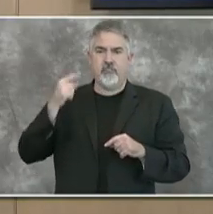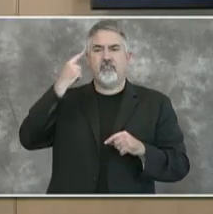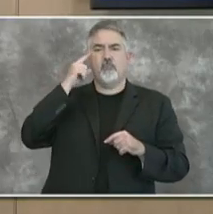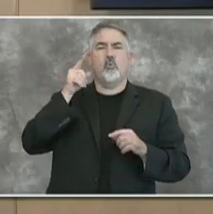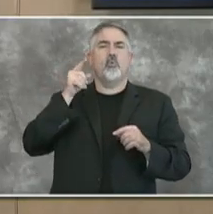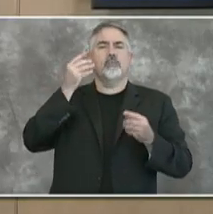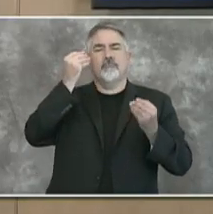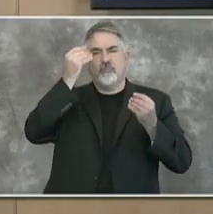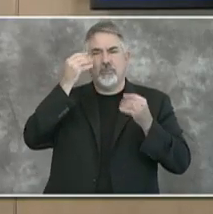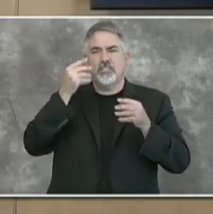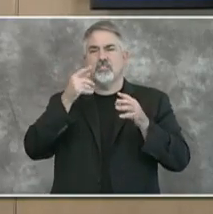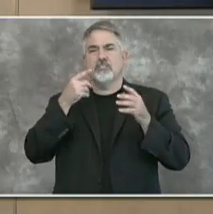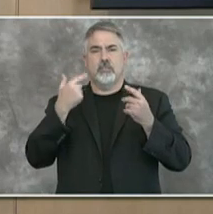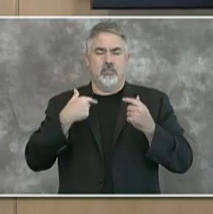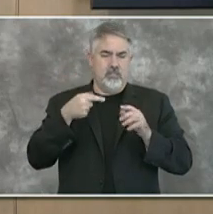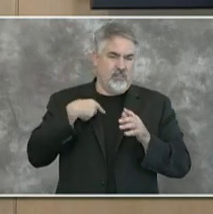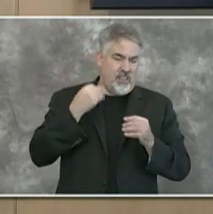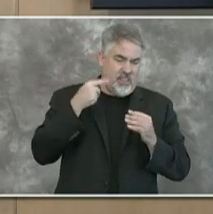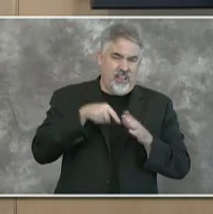prevention. Specifically, that's